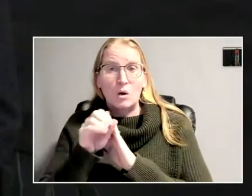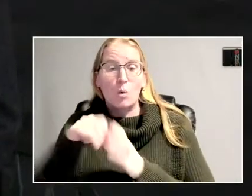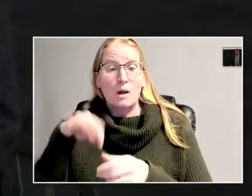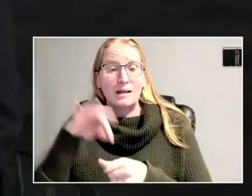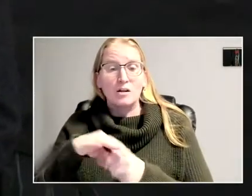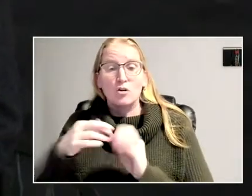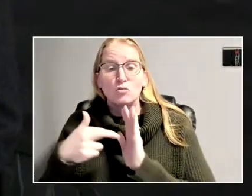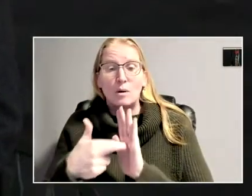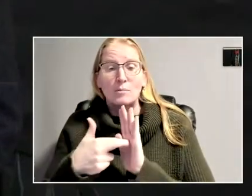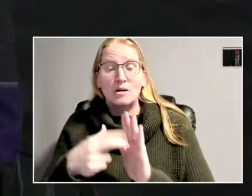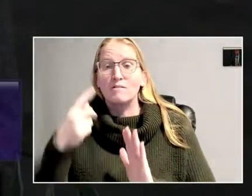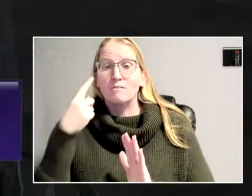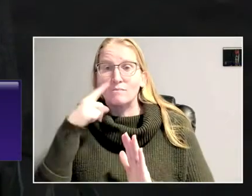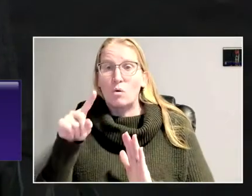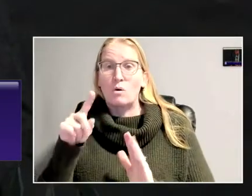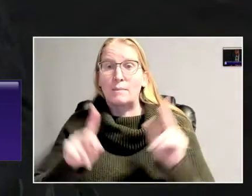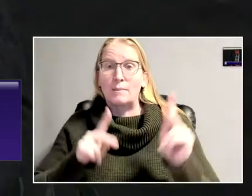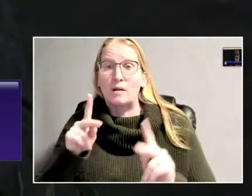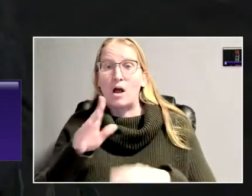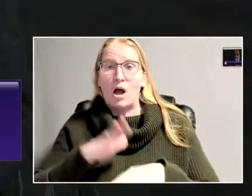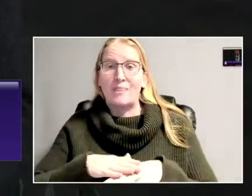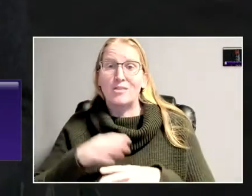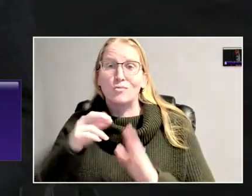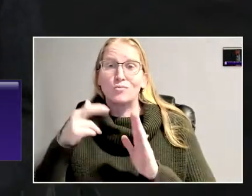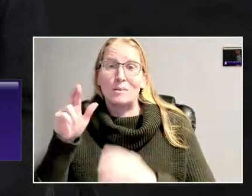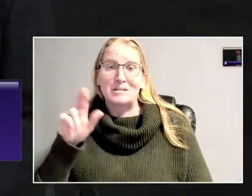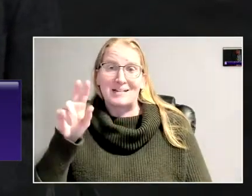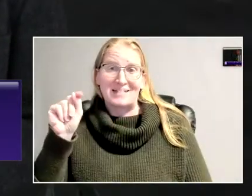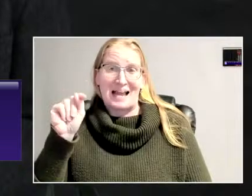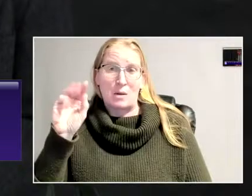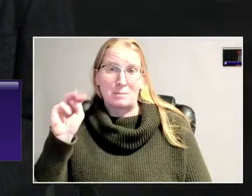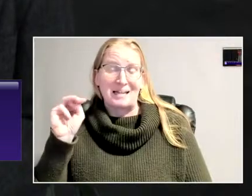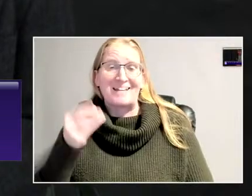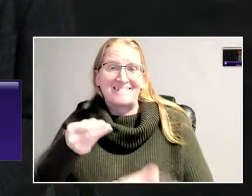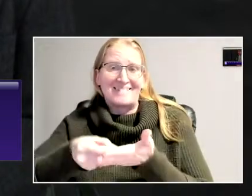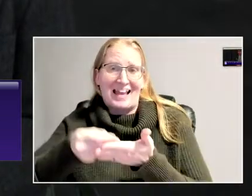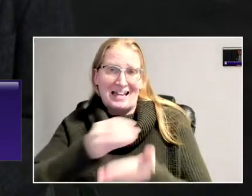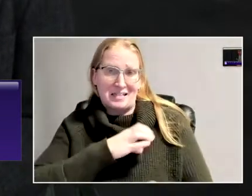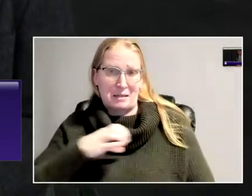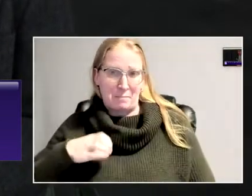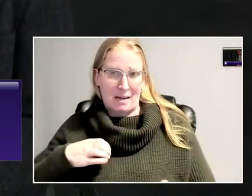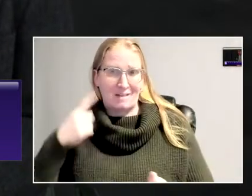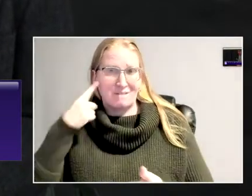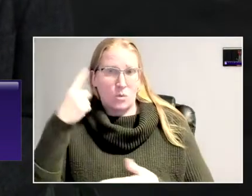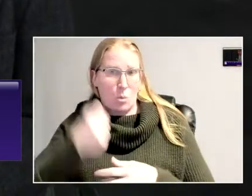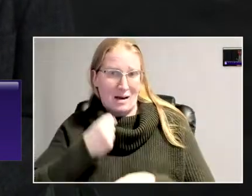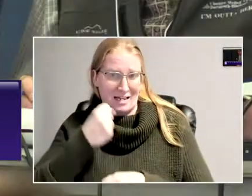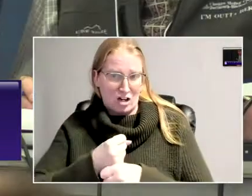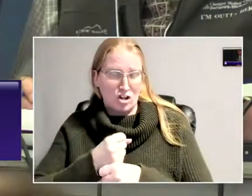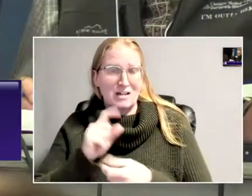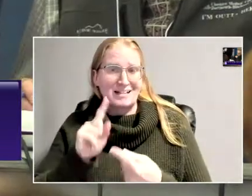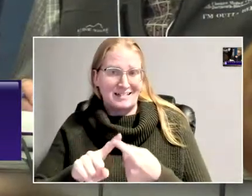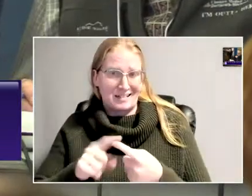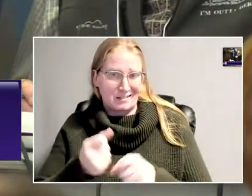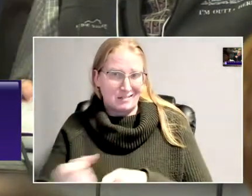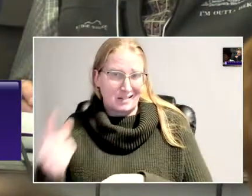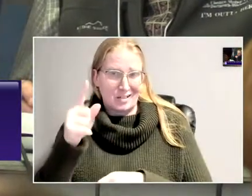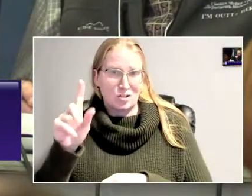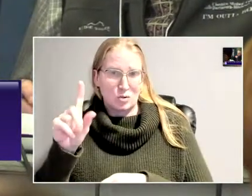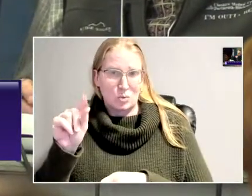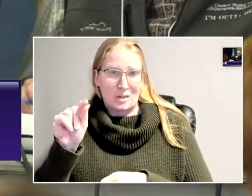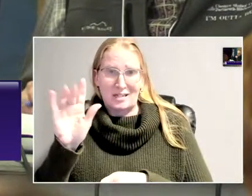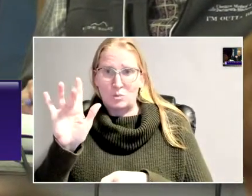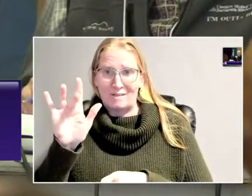representative town meeting finance committee for a term of one year until the 2025 representative town meeting